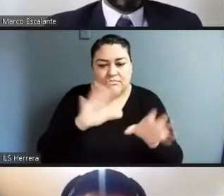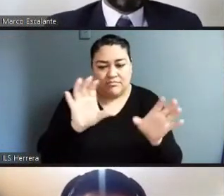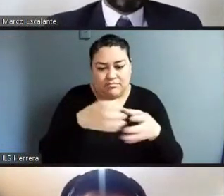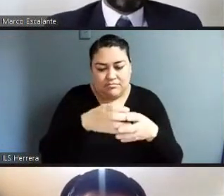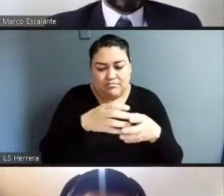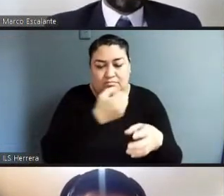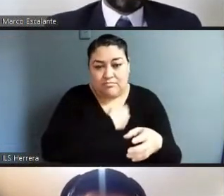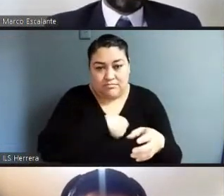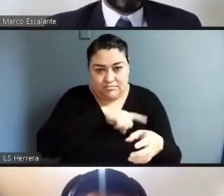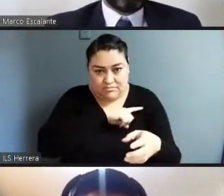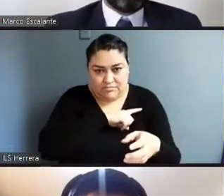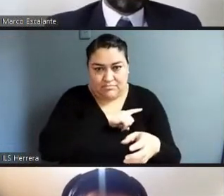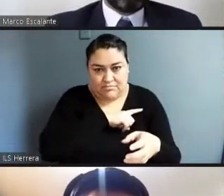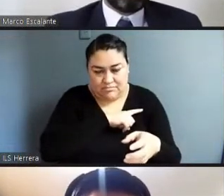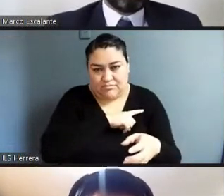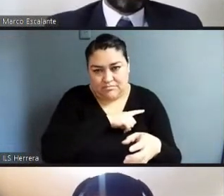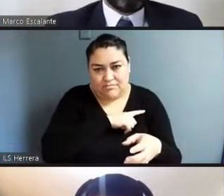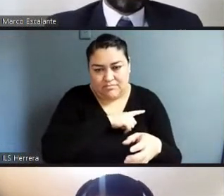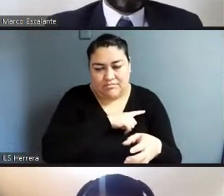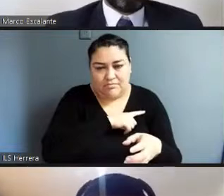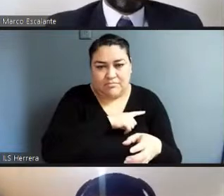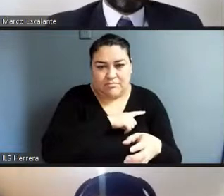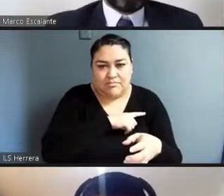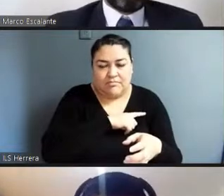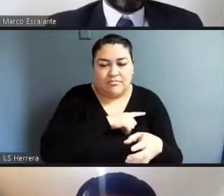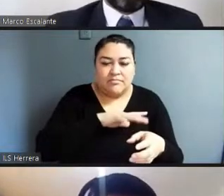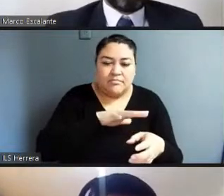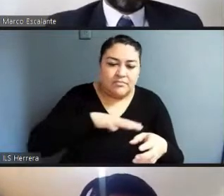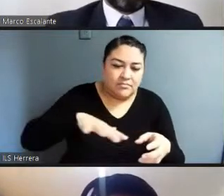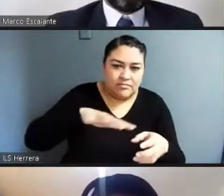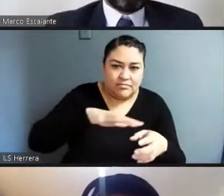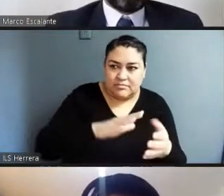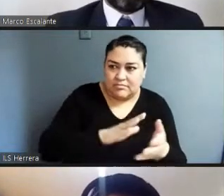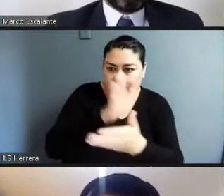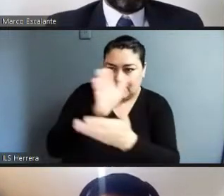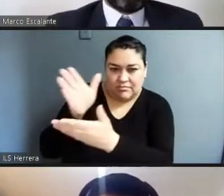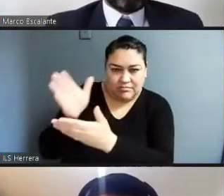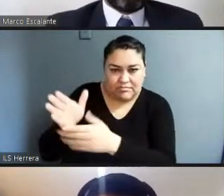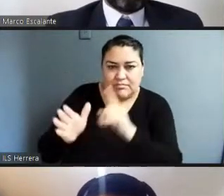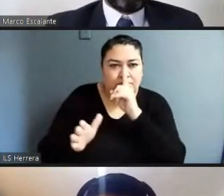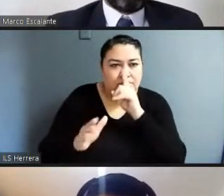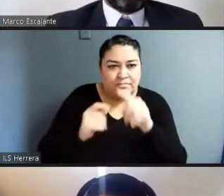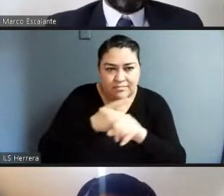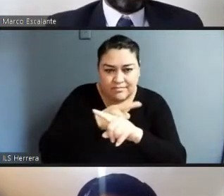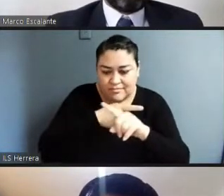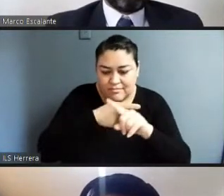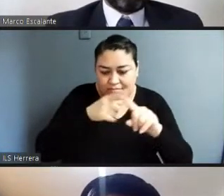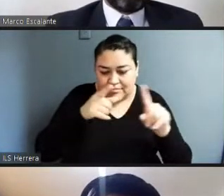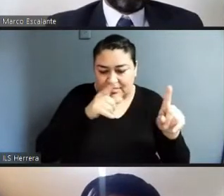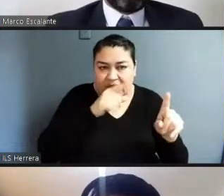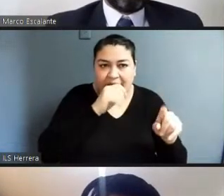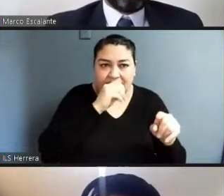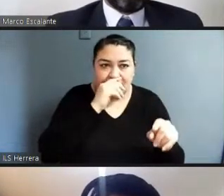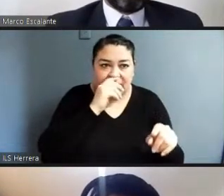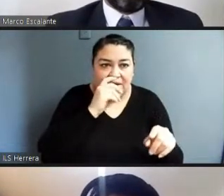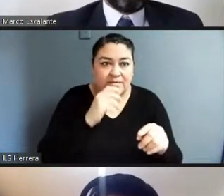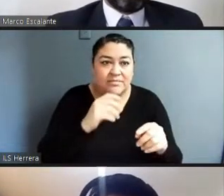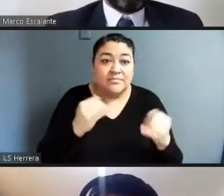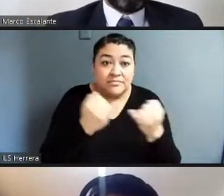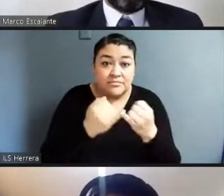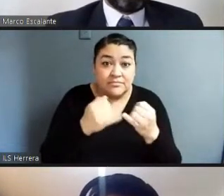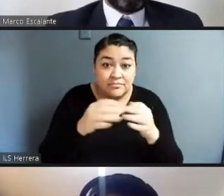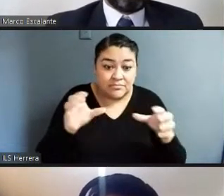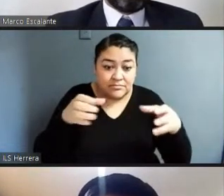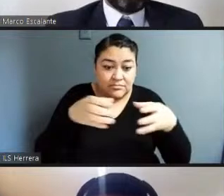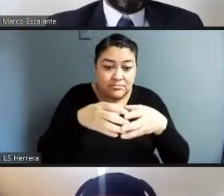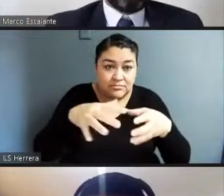of practices that, for obvious reasons, have not occurred due to the pandemic, not in the same way. However, they